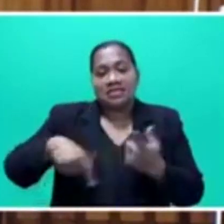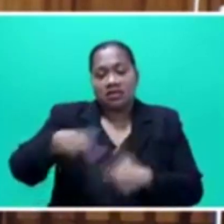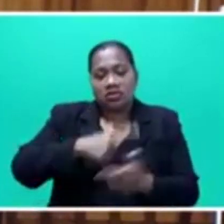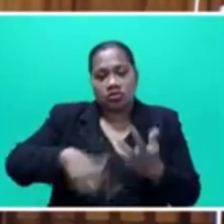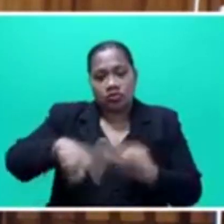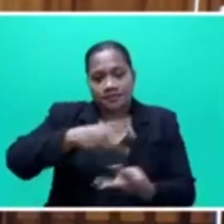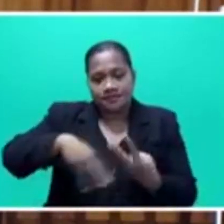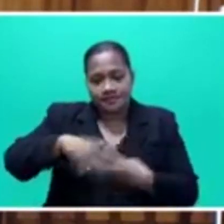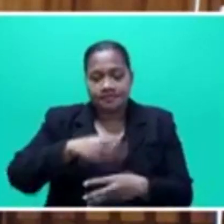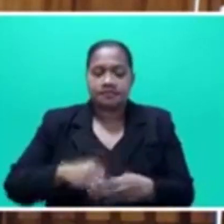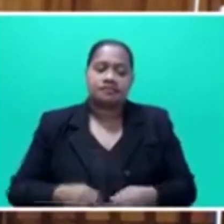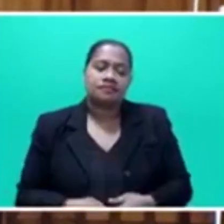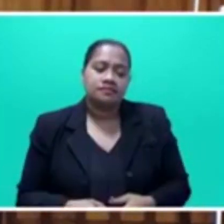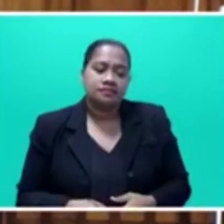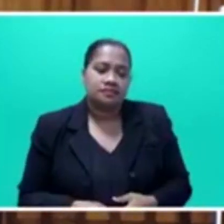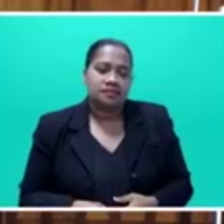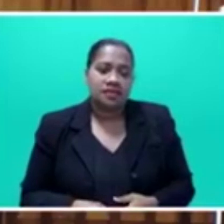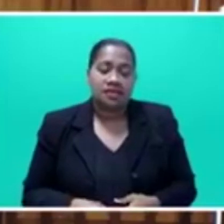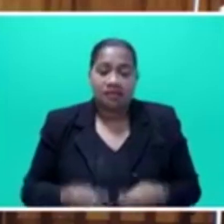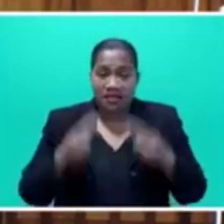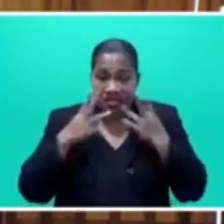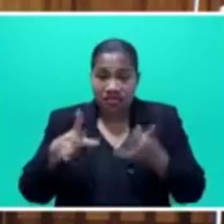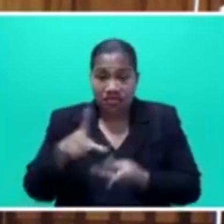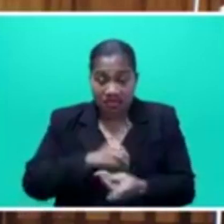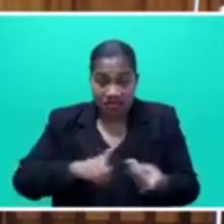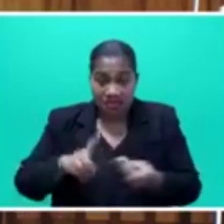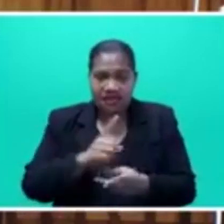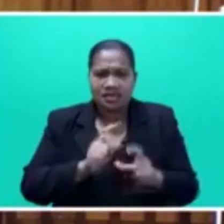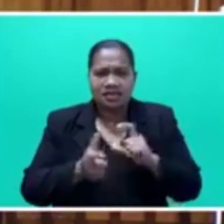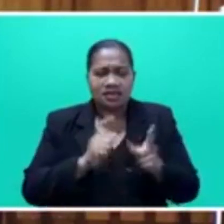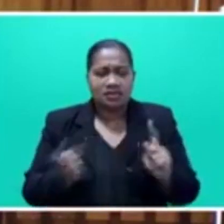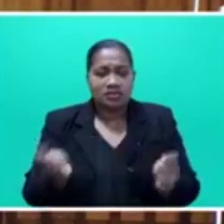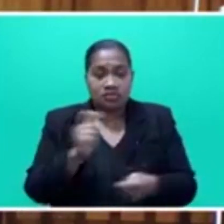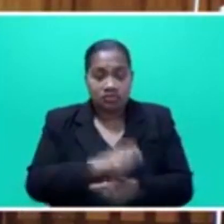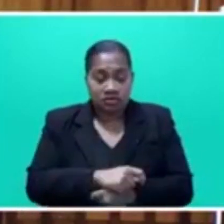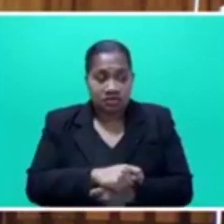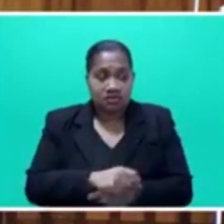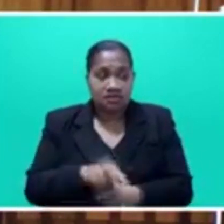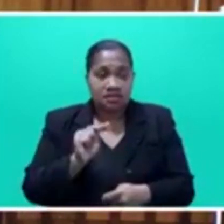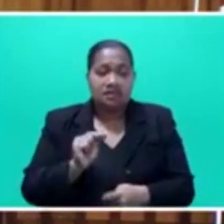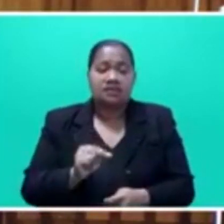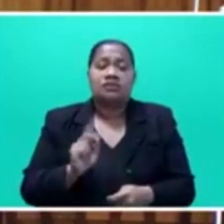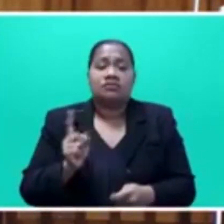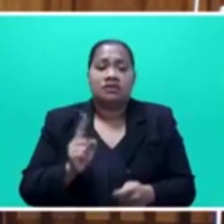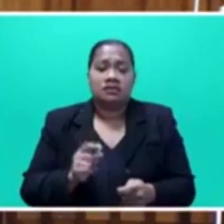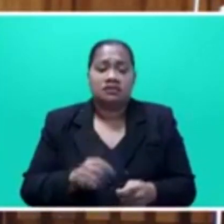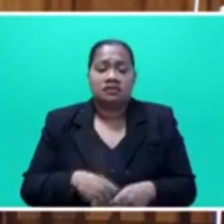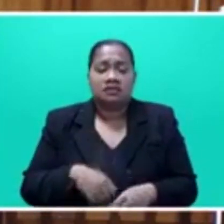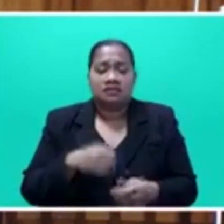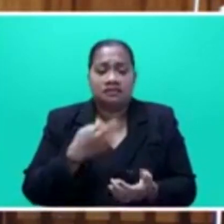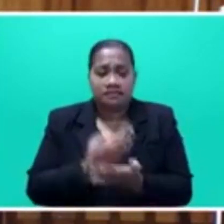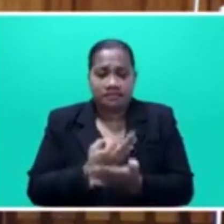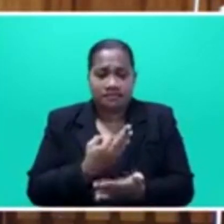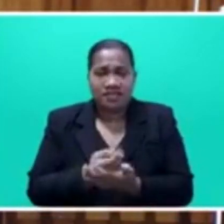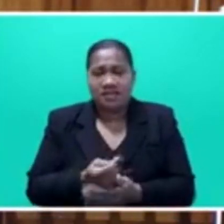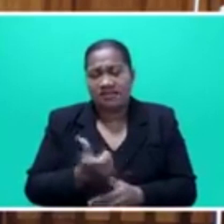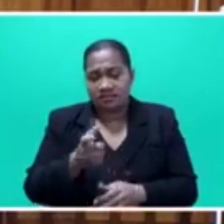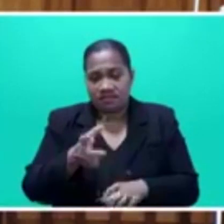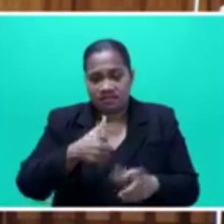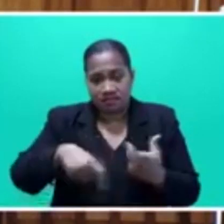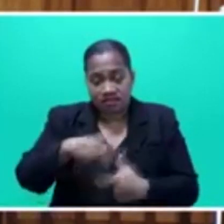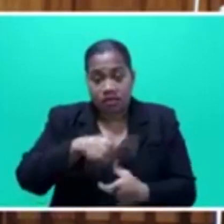the sensitivity to natural disasters brought about climate change has required significant financing in the aftermath of cyclones. 12